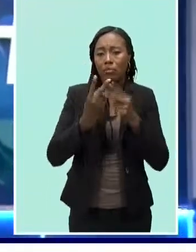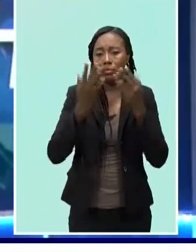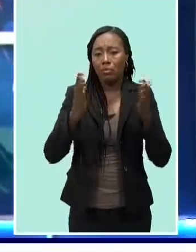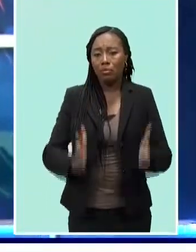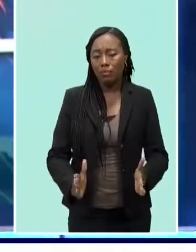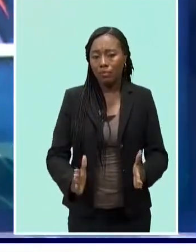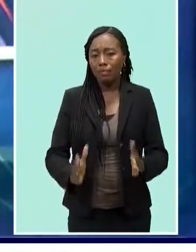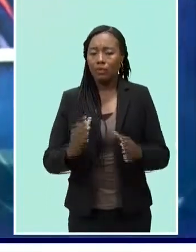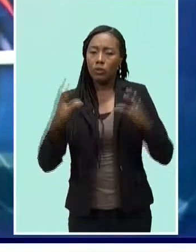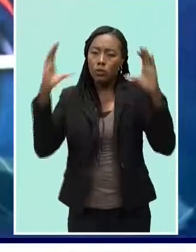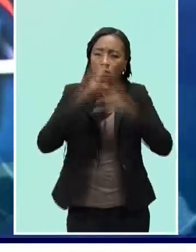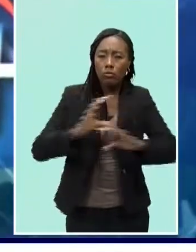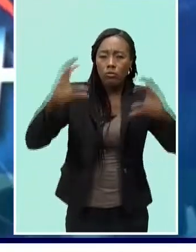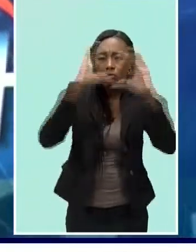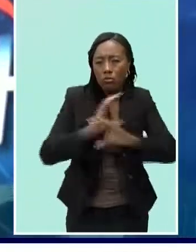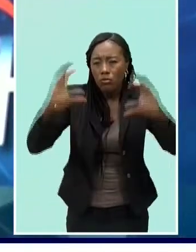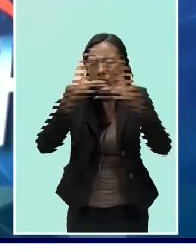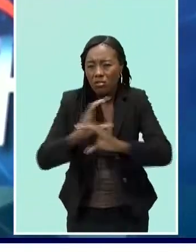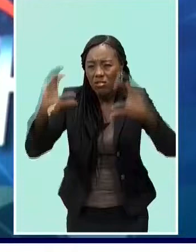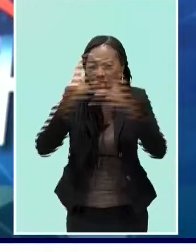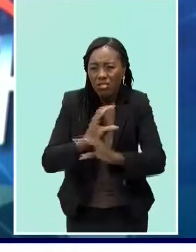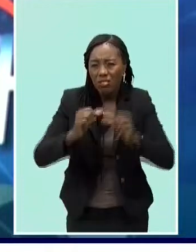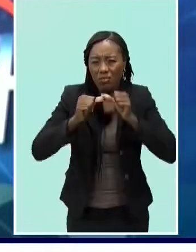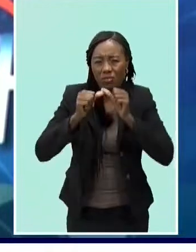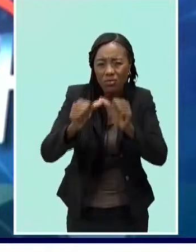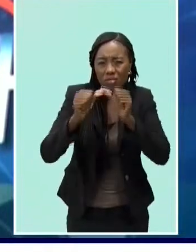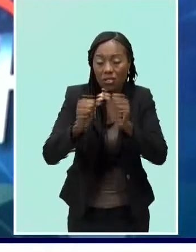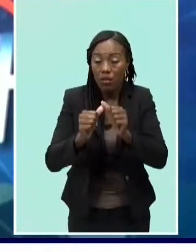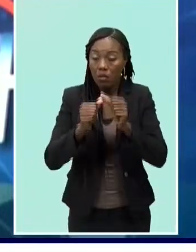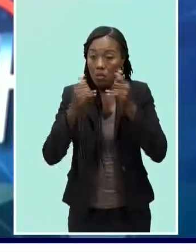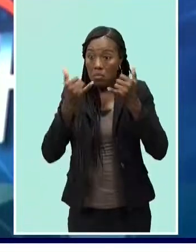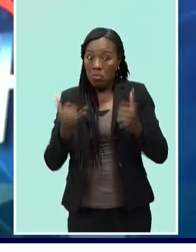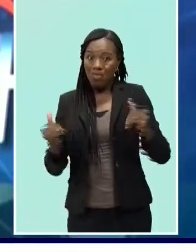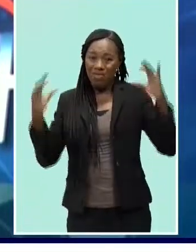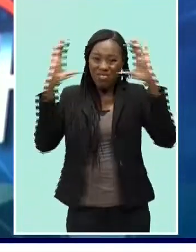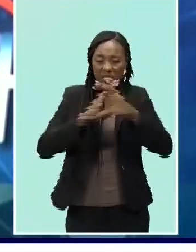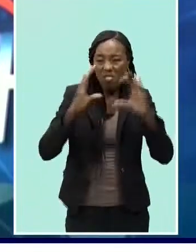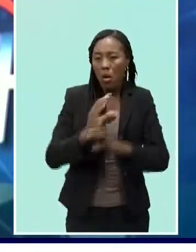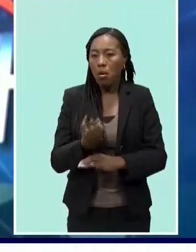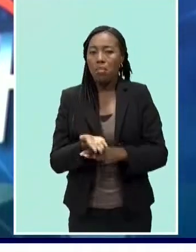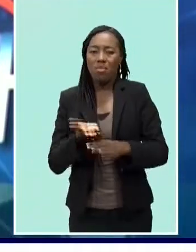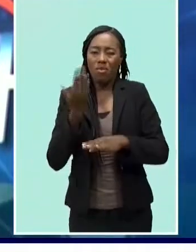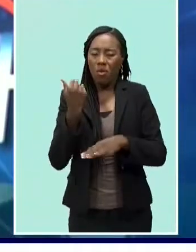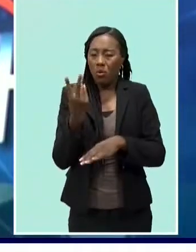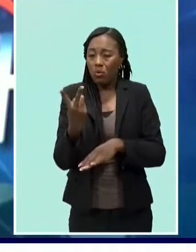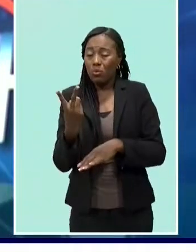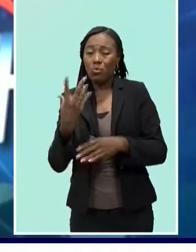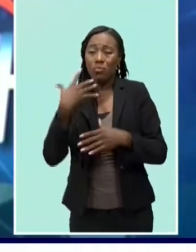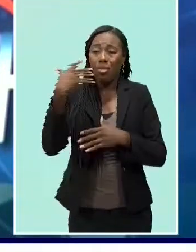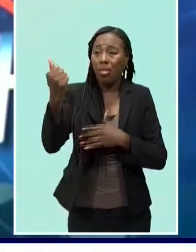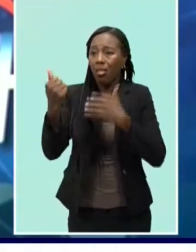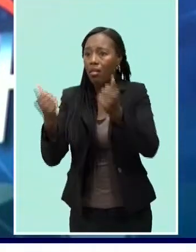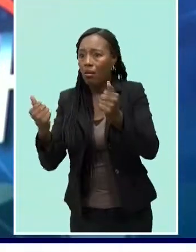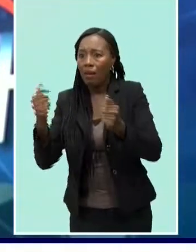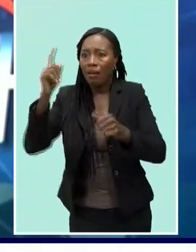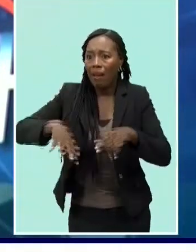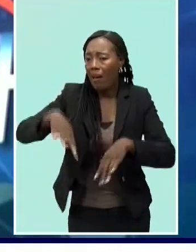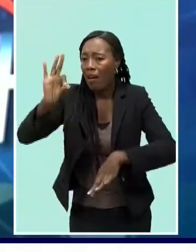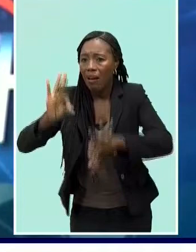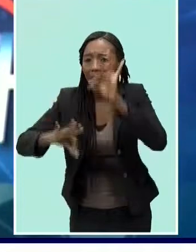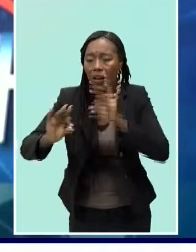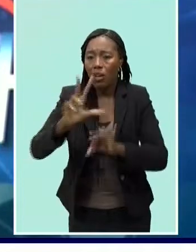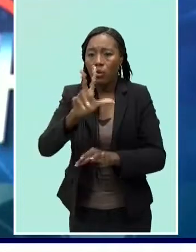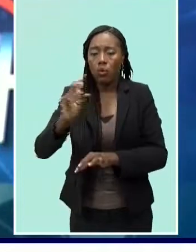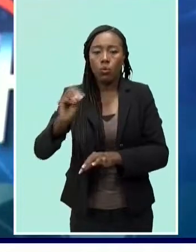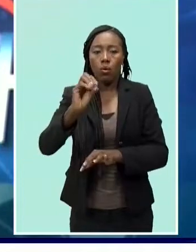And the search is intensifying as we speak. Who went missing, for those visitors who went missing since Monday, 32-year-old